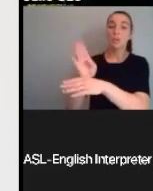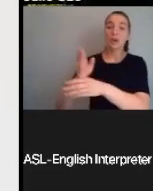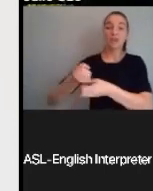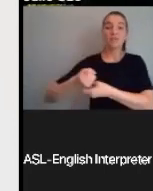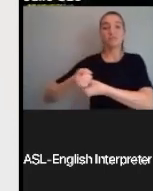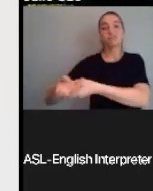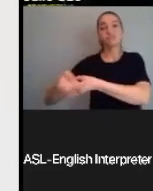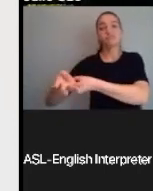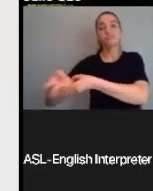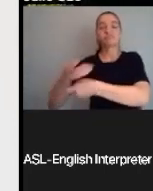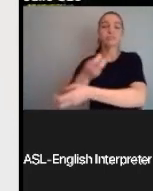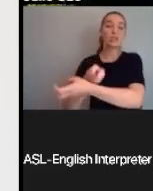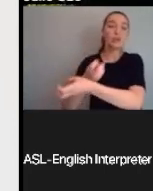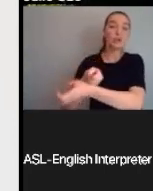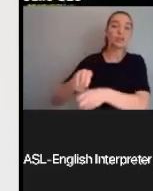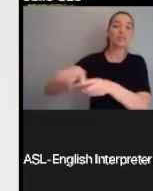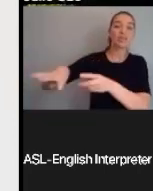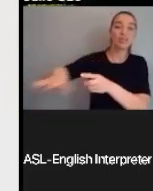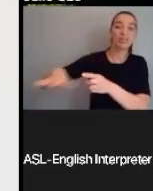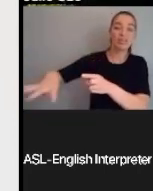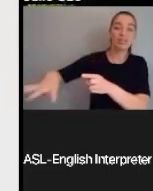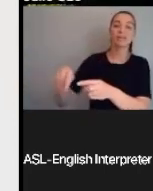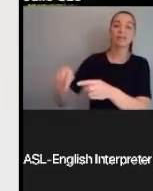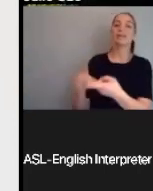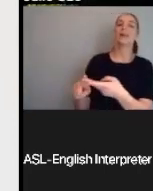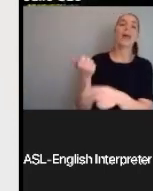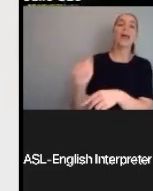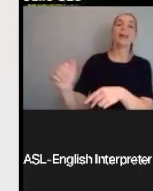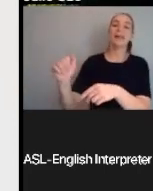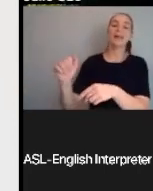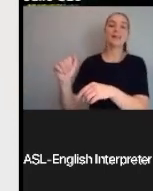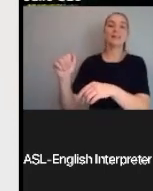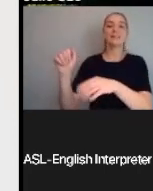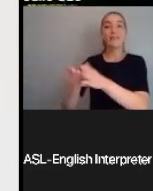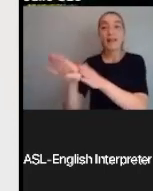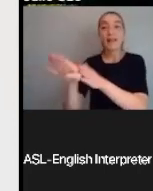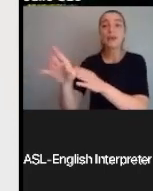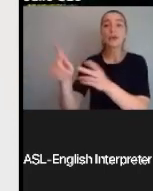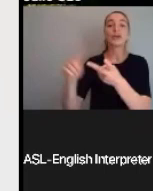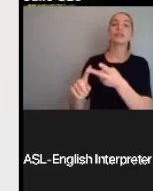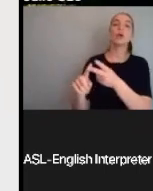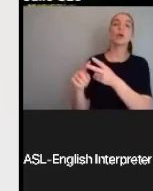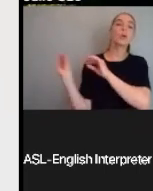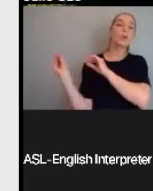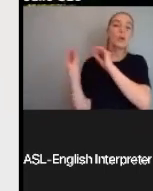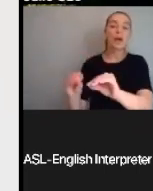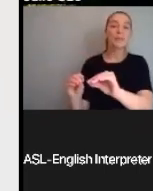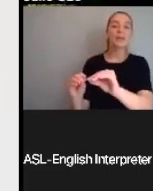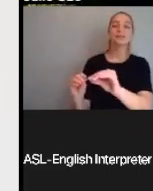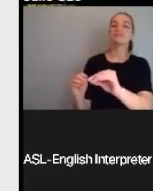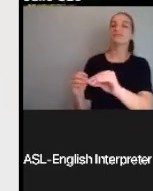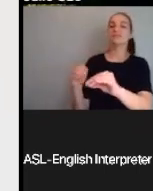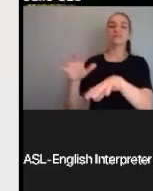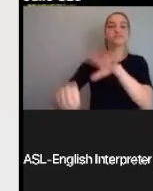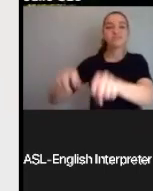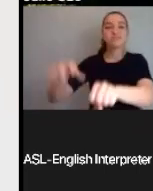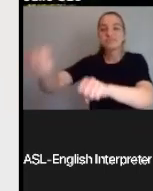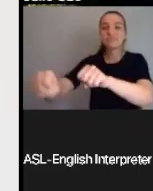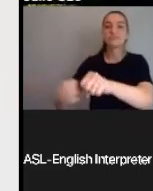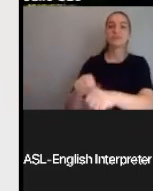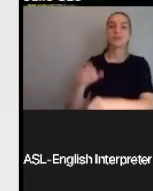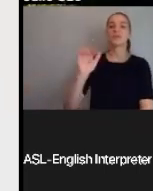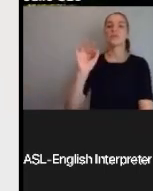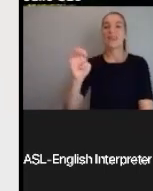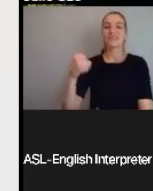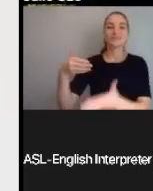capitalists, privatization proponents, real estate developers, gentrific, gentrifiers, racist cops, including border control, border